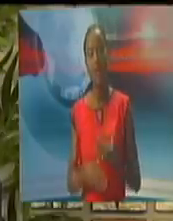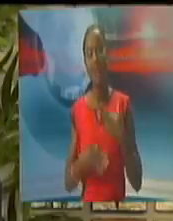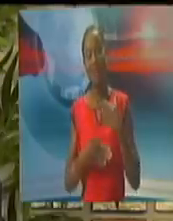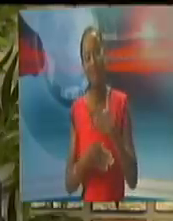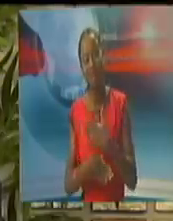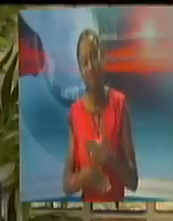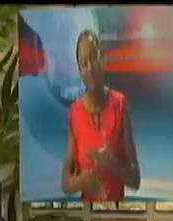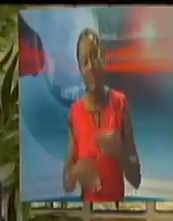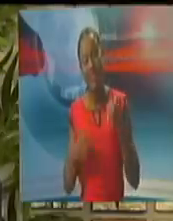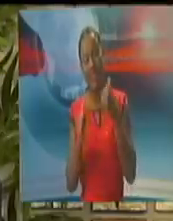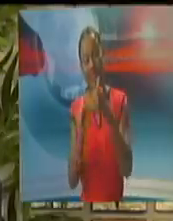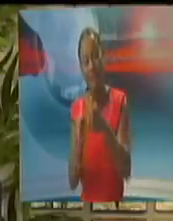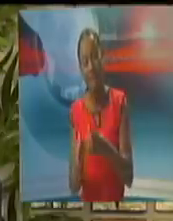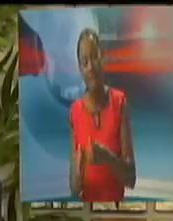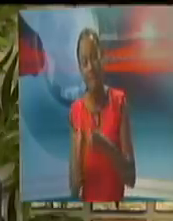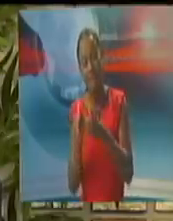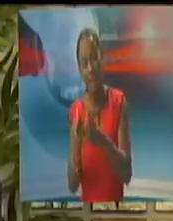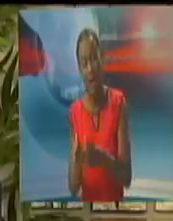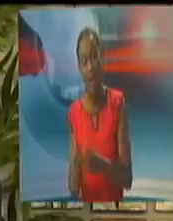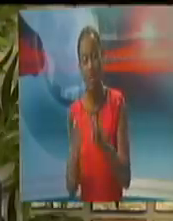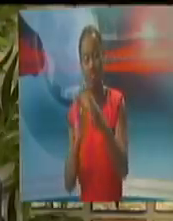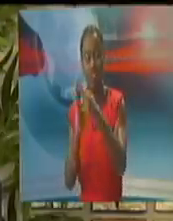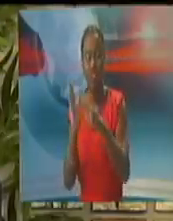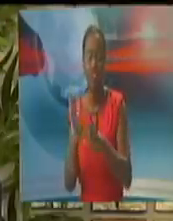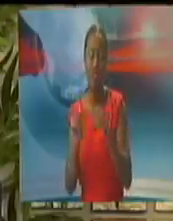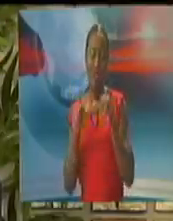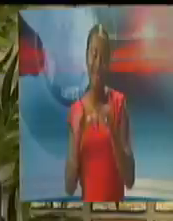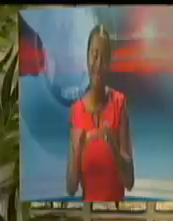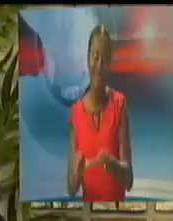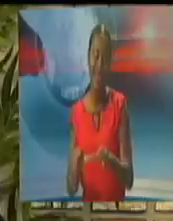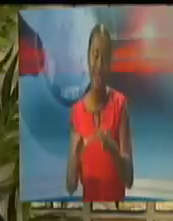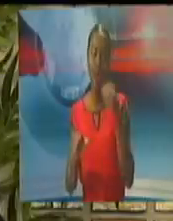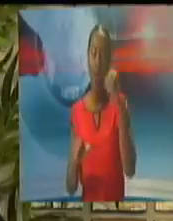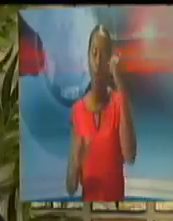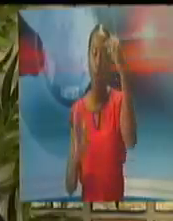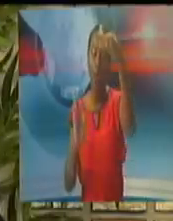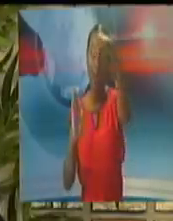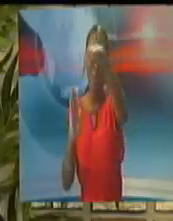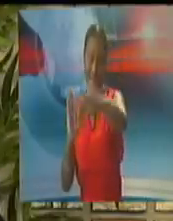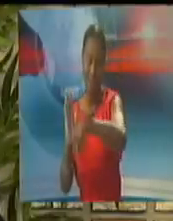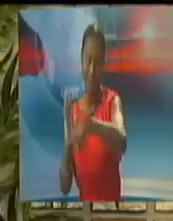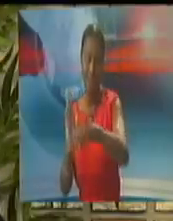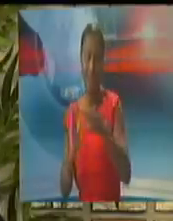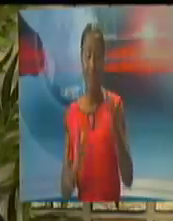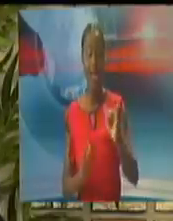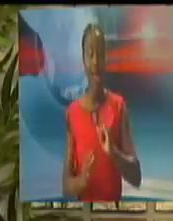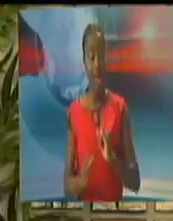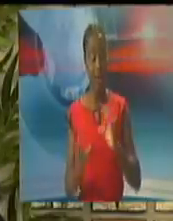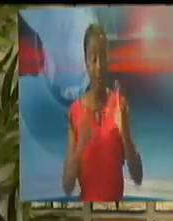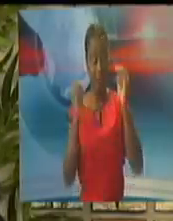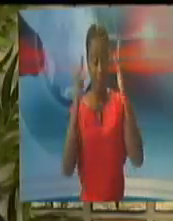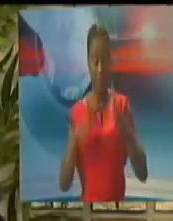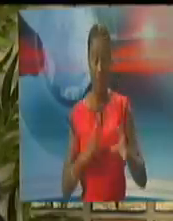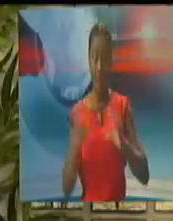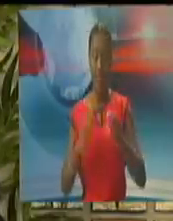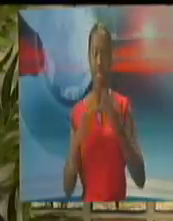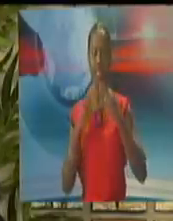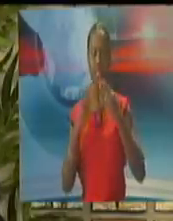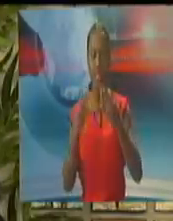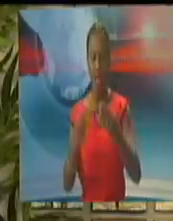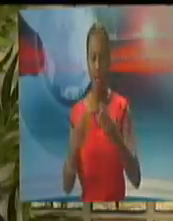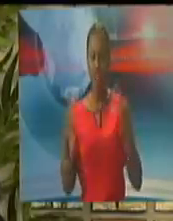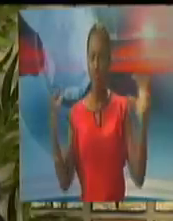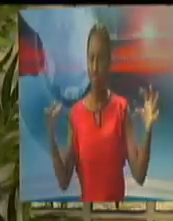health guidelines and stay at home. I am Donna Cox, Minister of Communications. Thank you for joining us today as the